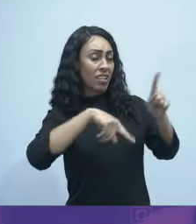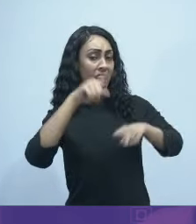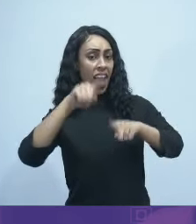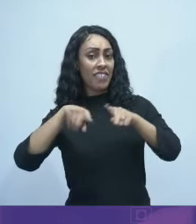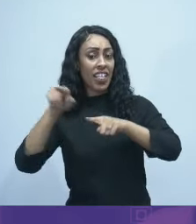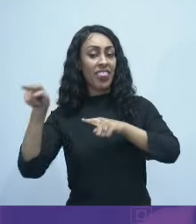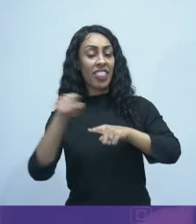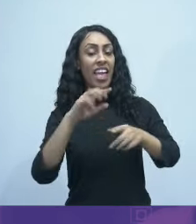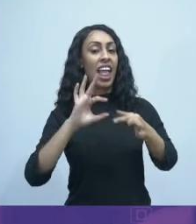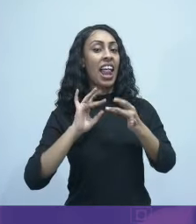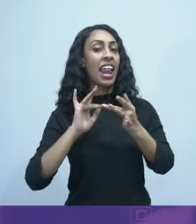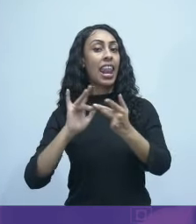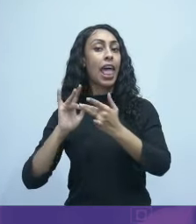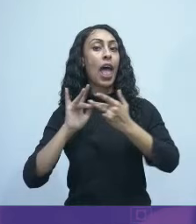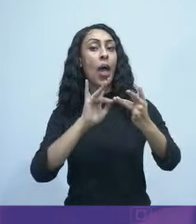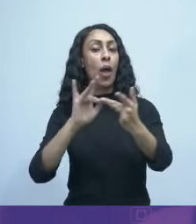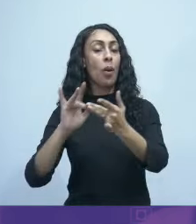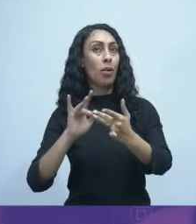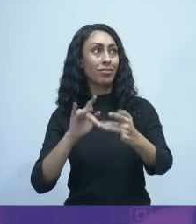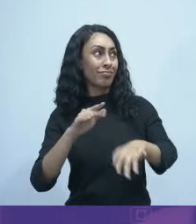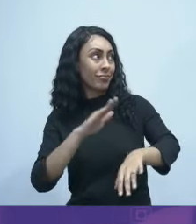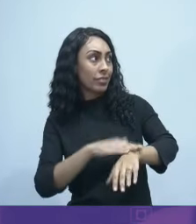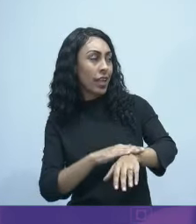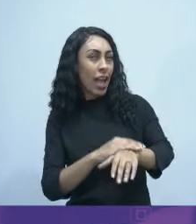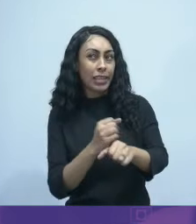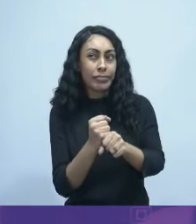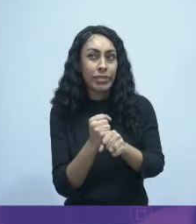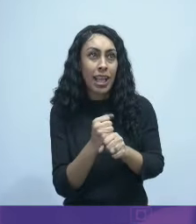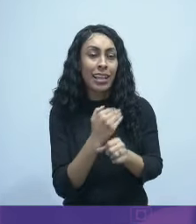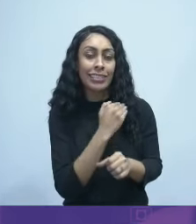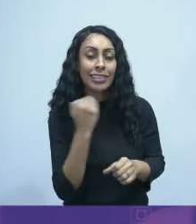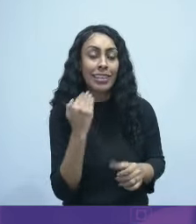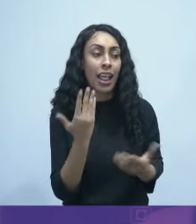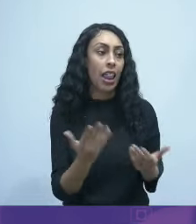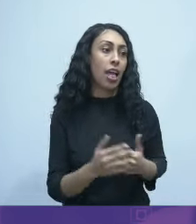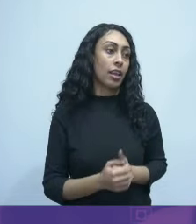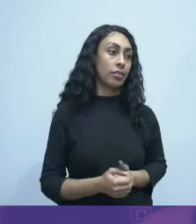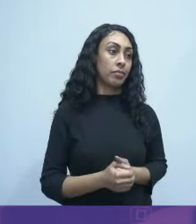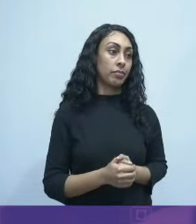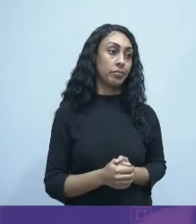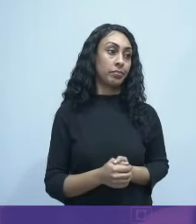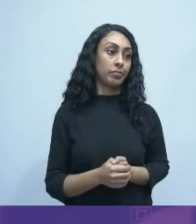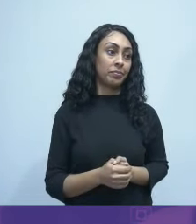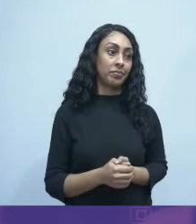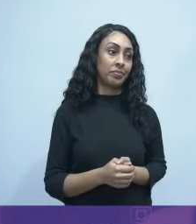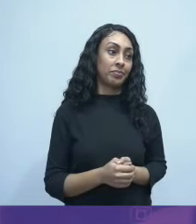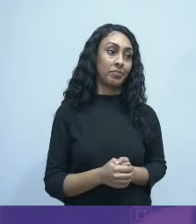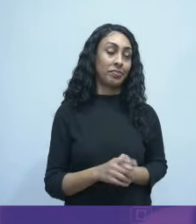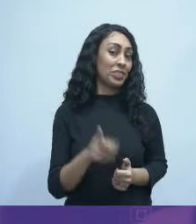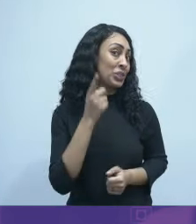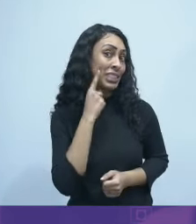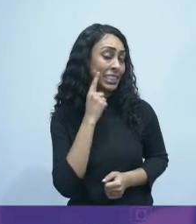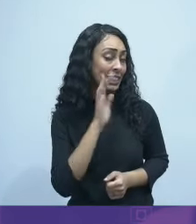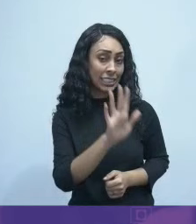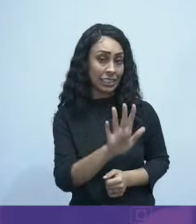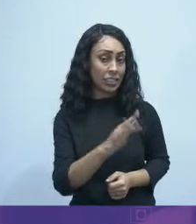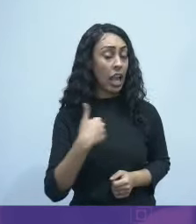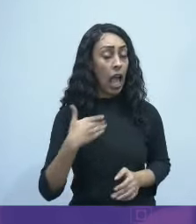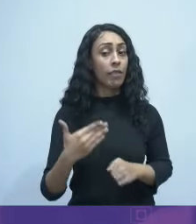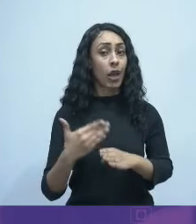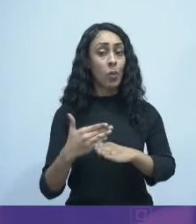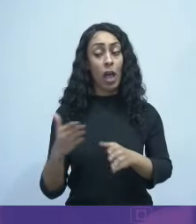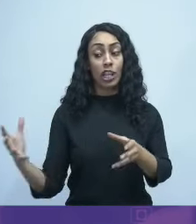workforce, especially when time is tight and deadlines are looming? Nick? Well, it's not easy. I mean, I've worked in